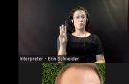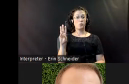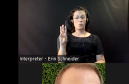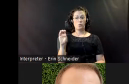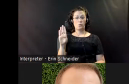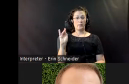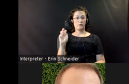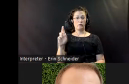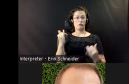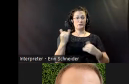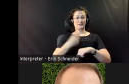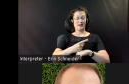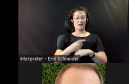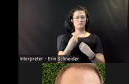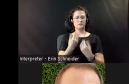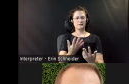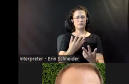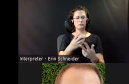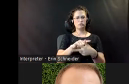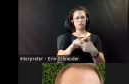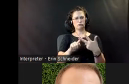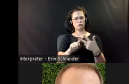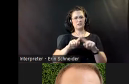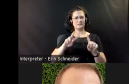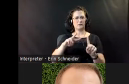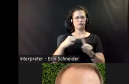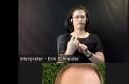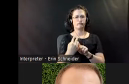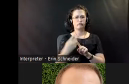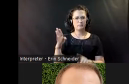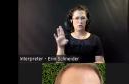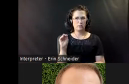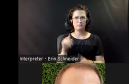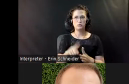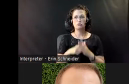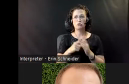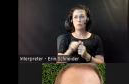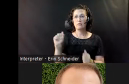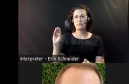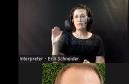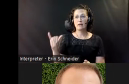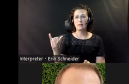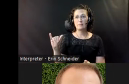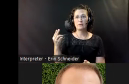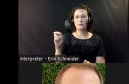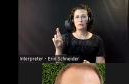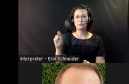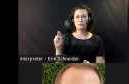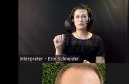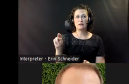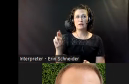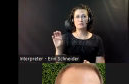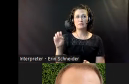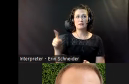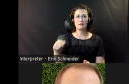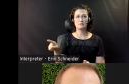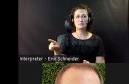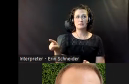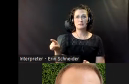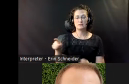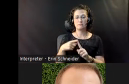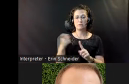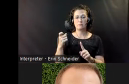different views into BRM. We are going to start with Amy Hernandez from New York University, who's going to talk about the early